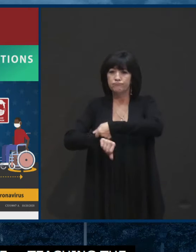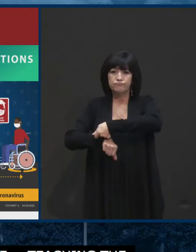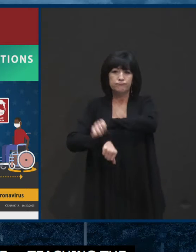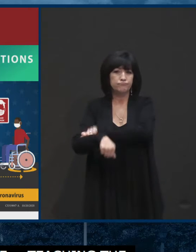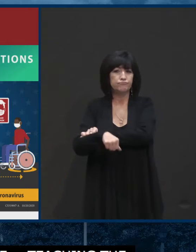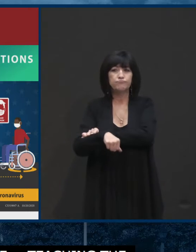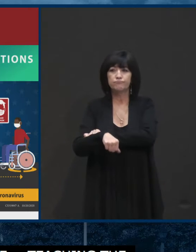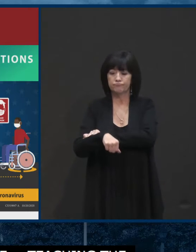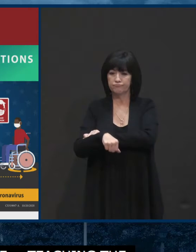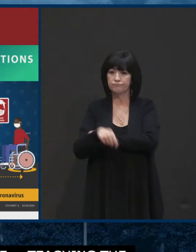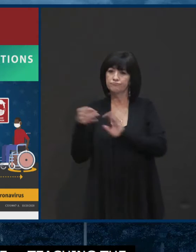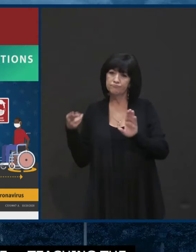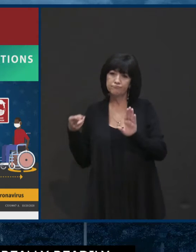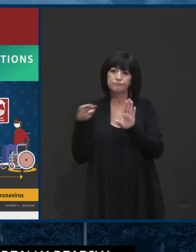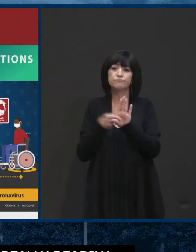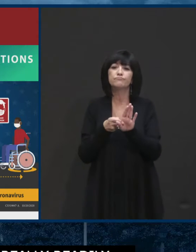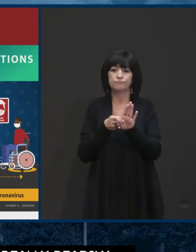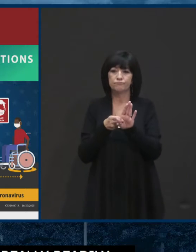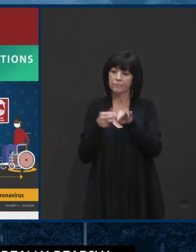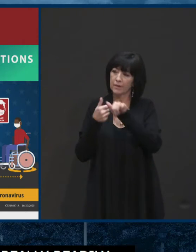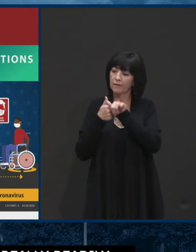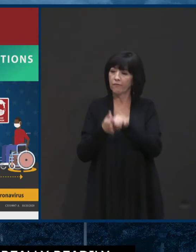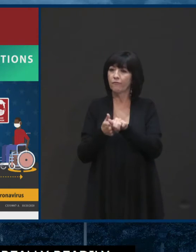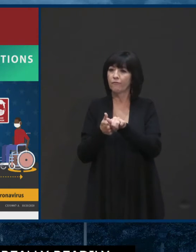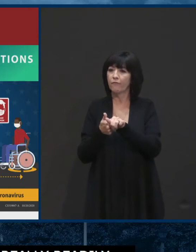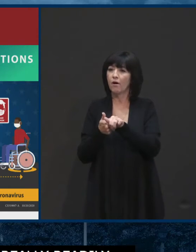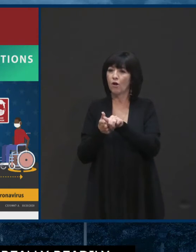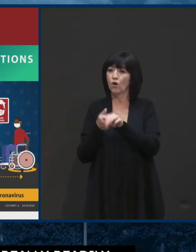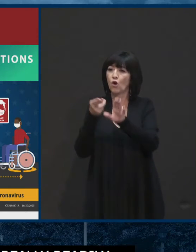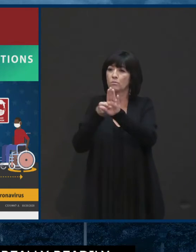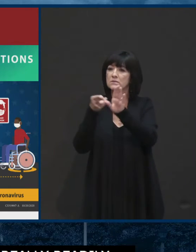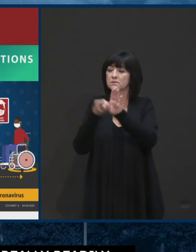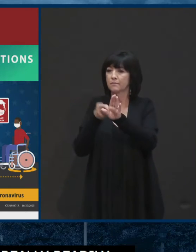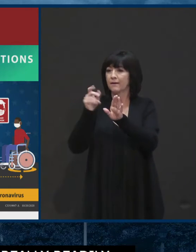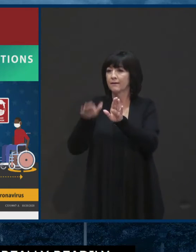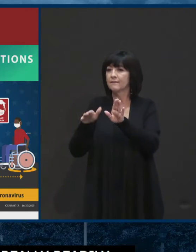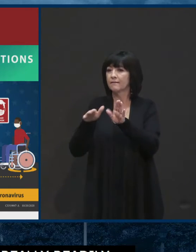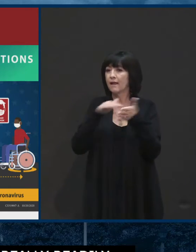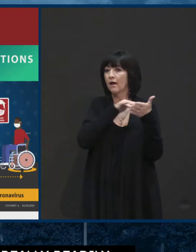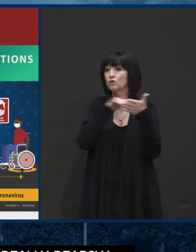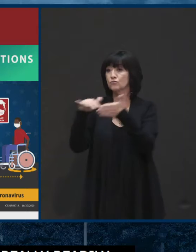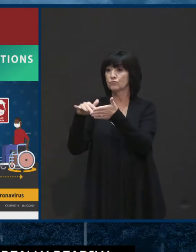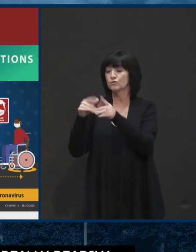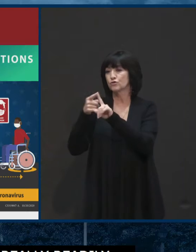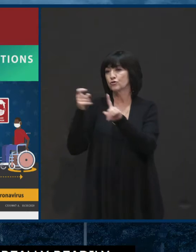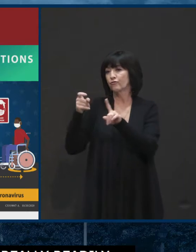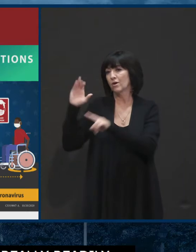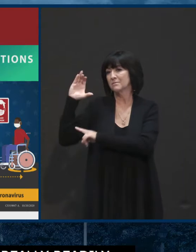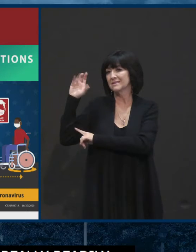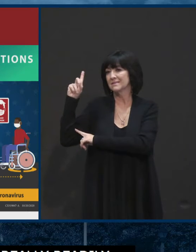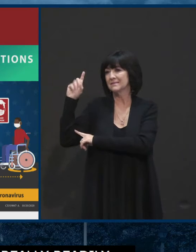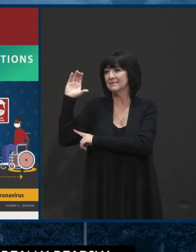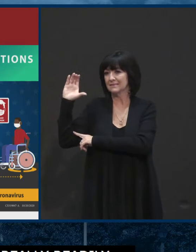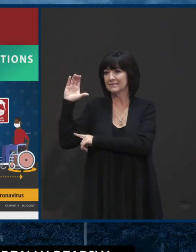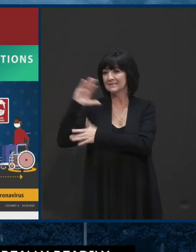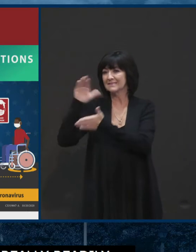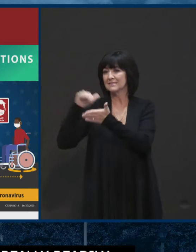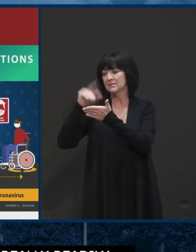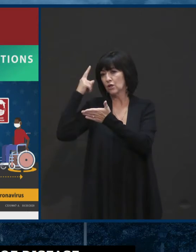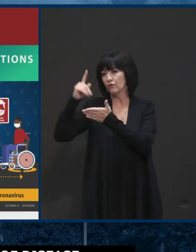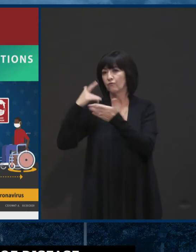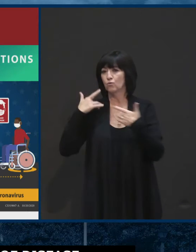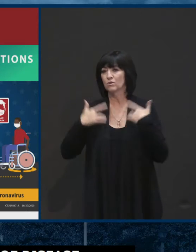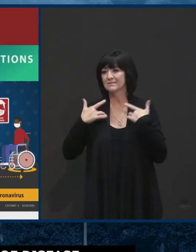willing to be a part of this study with the Centers for Disease Control and Prevention to understand, what do our poll workers know and what are